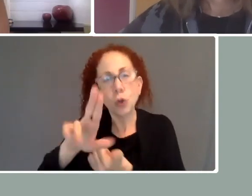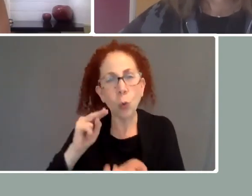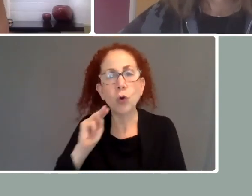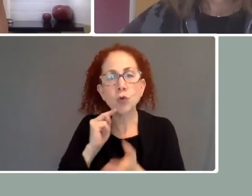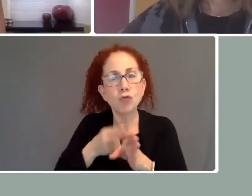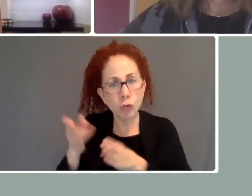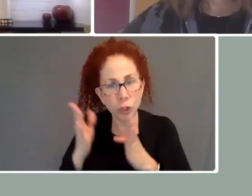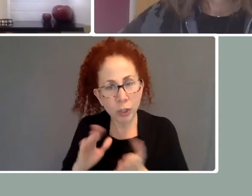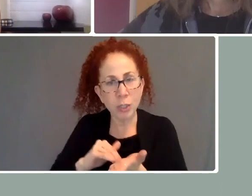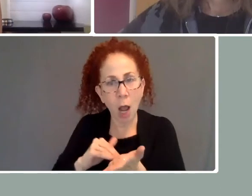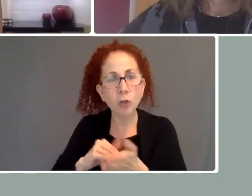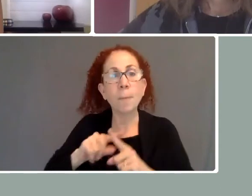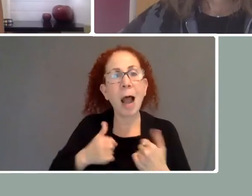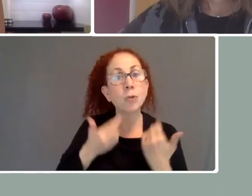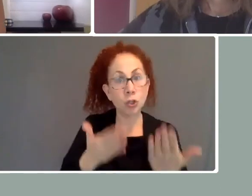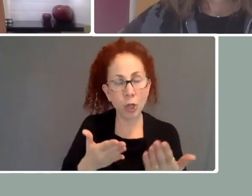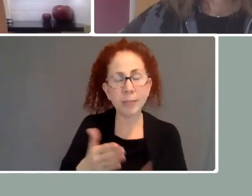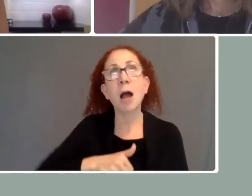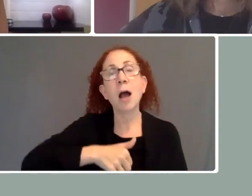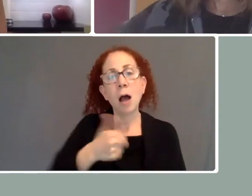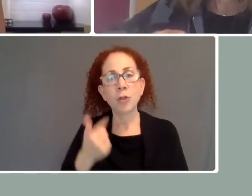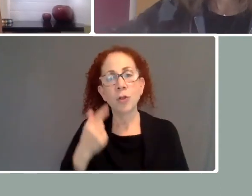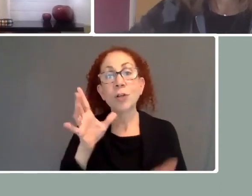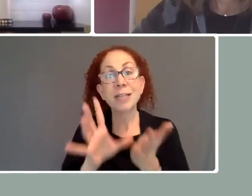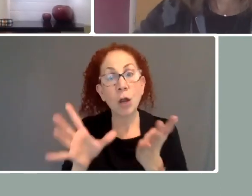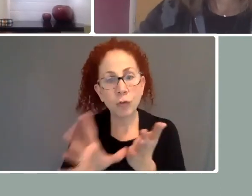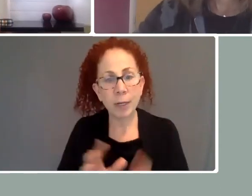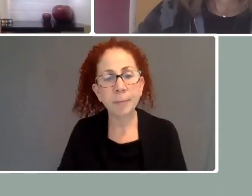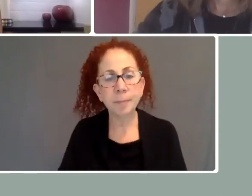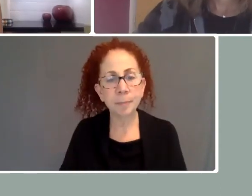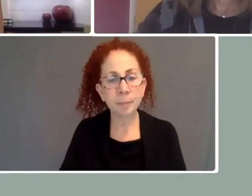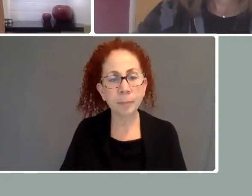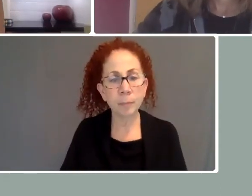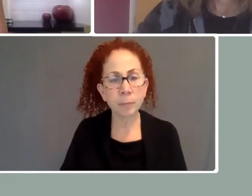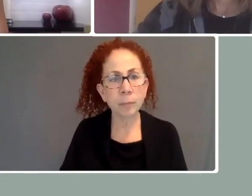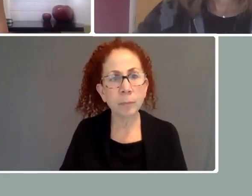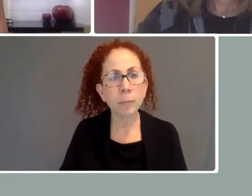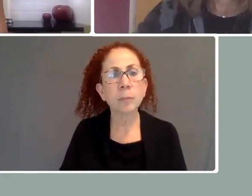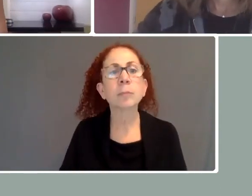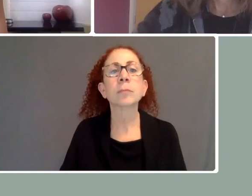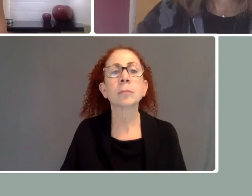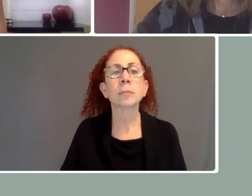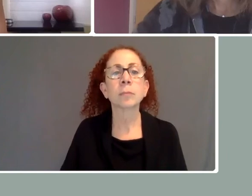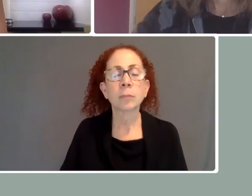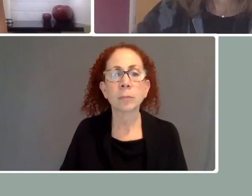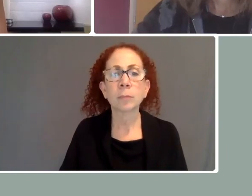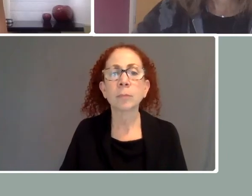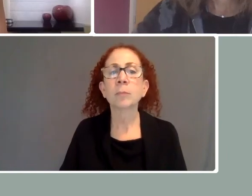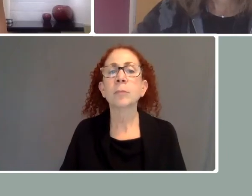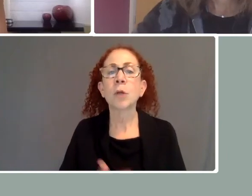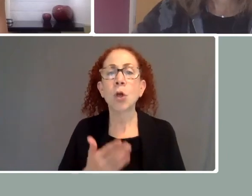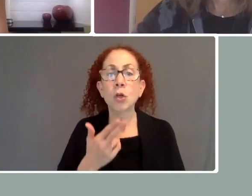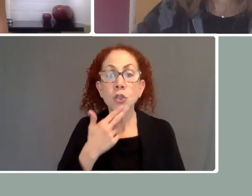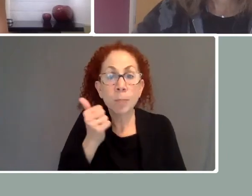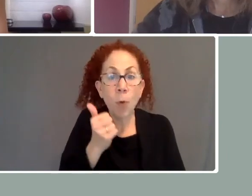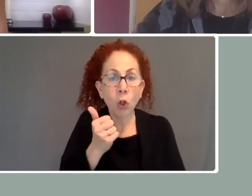But I would suggest that. The other thing for diarrhea would be to have smaller, more frequent